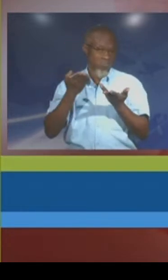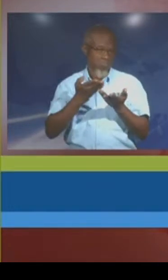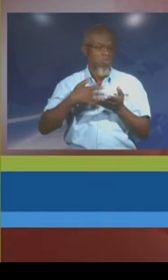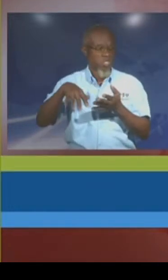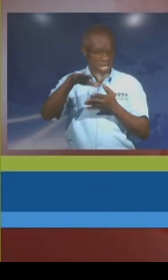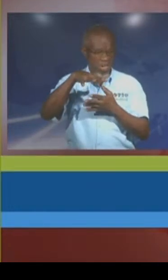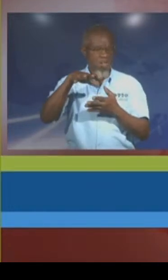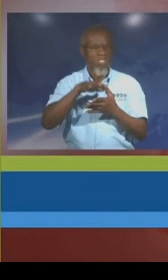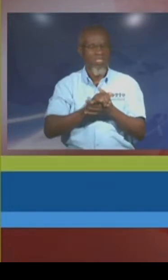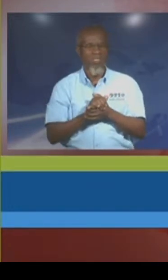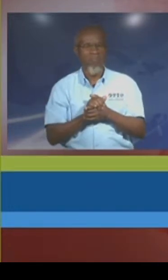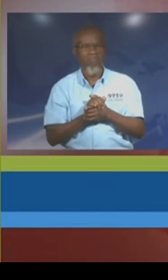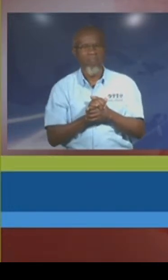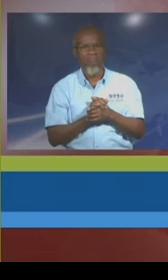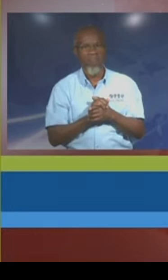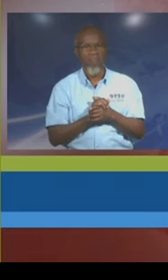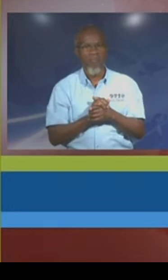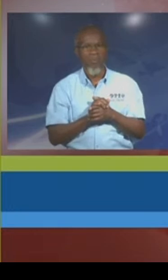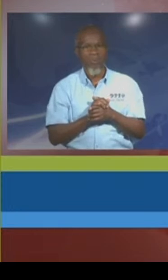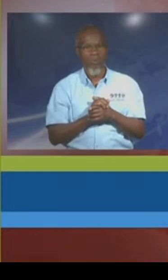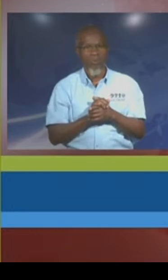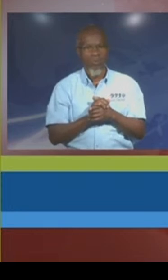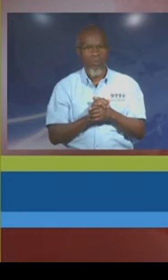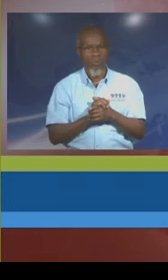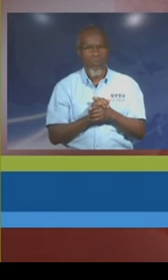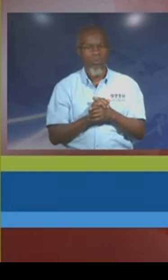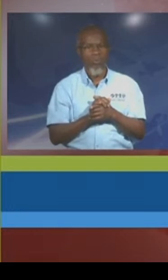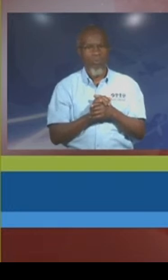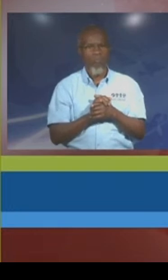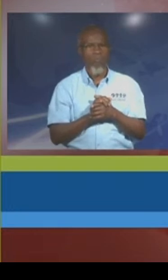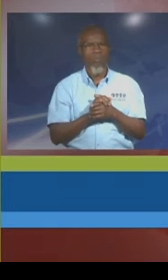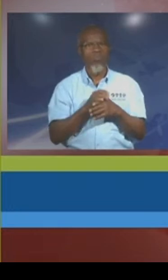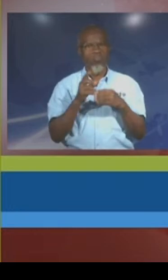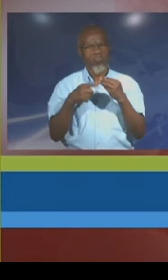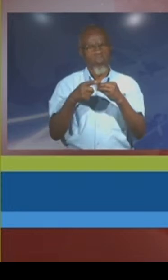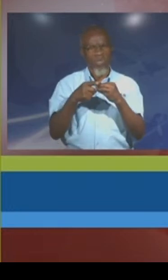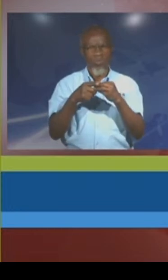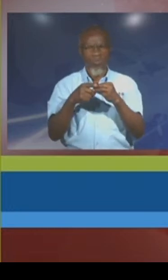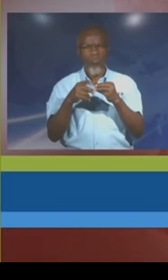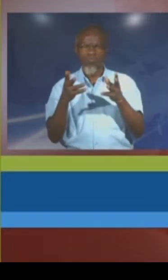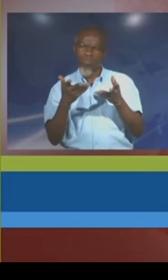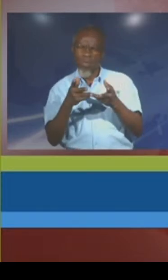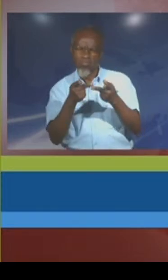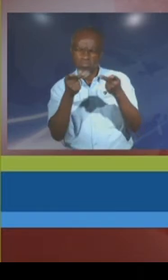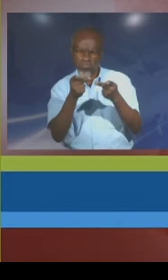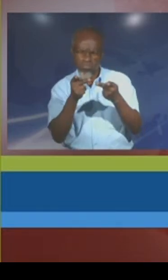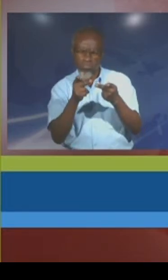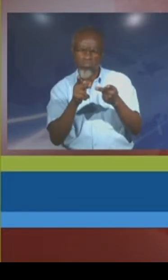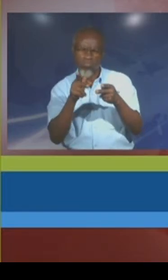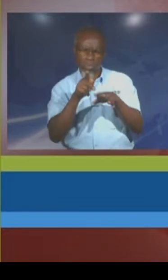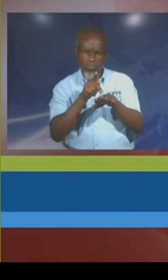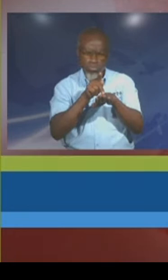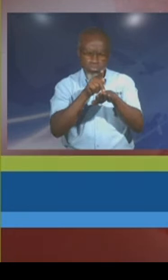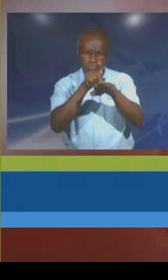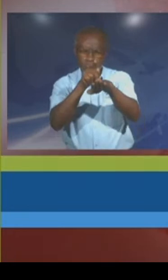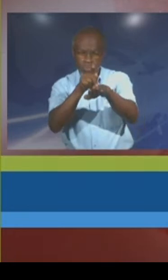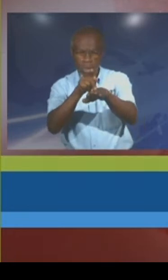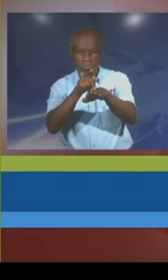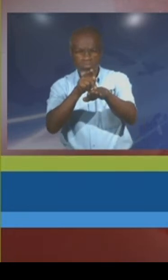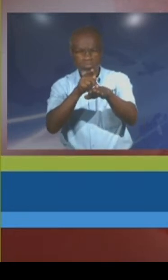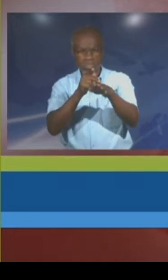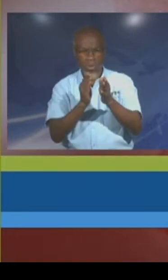Looking at settings in a little more detail, so ports of entry and their respective conveyances, example, airports, seaports,